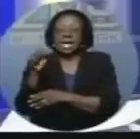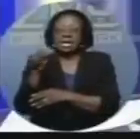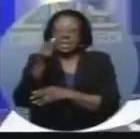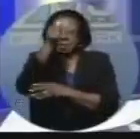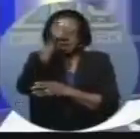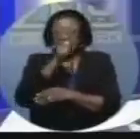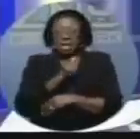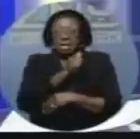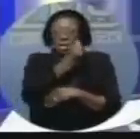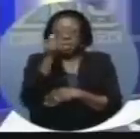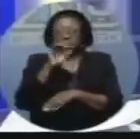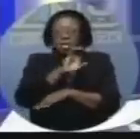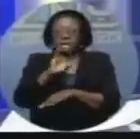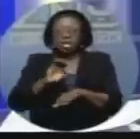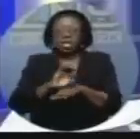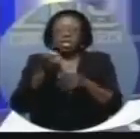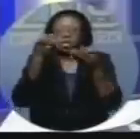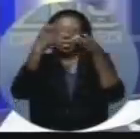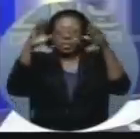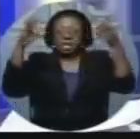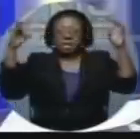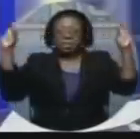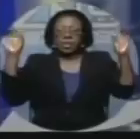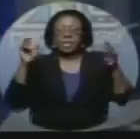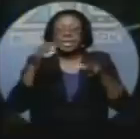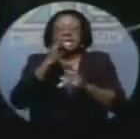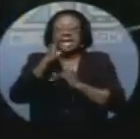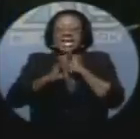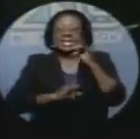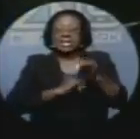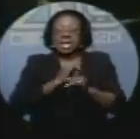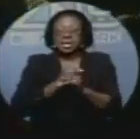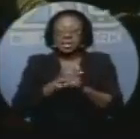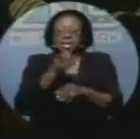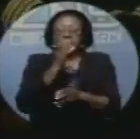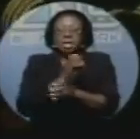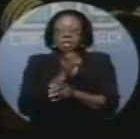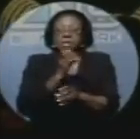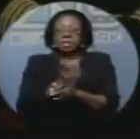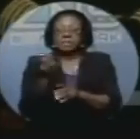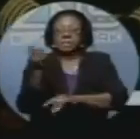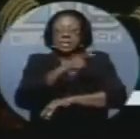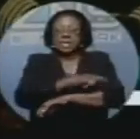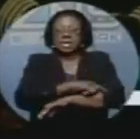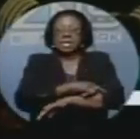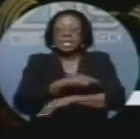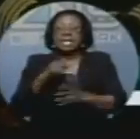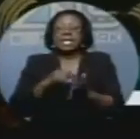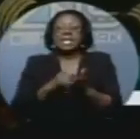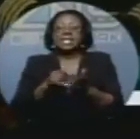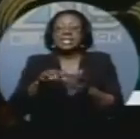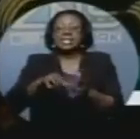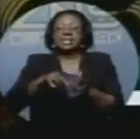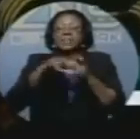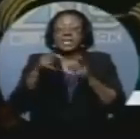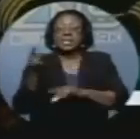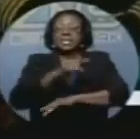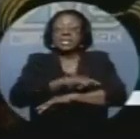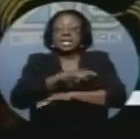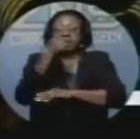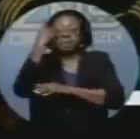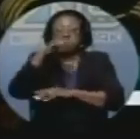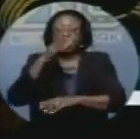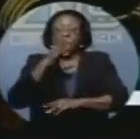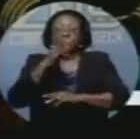International Customs Day is celebrated around the world on January 26th and is a special day set aside by the World Customs Organization